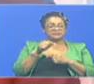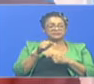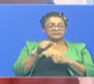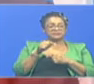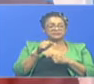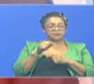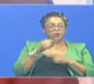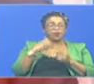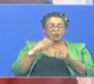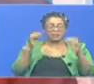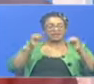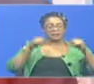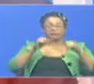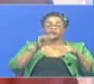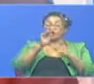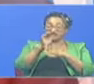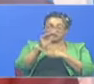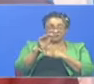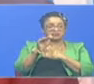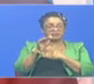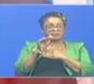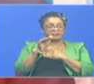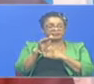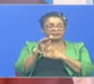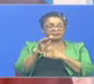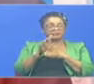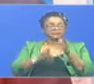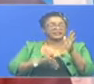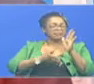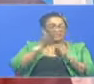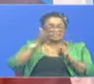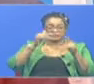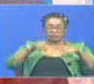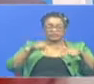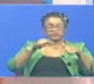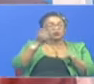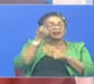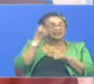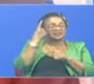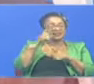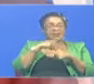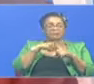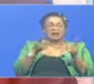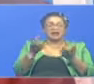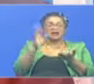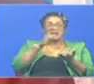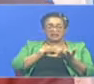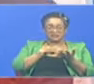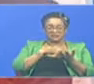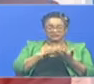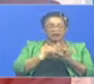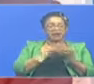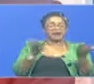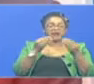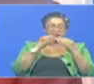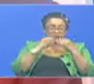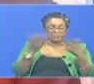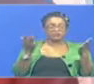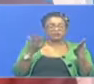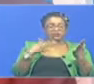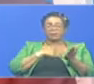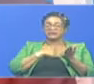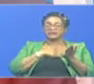We will be able to ask immediately today to be able to understand. But again, if there's any information, please let them